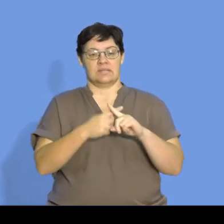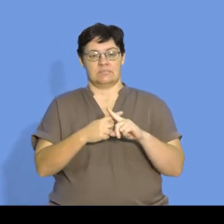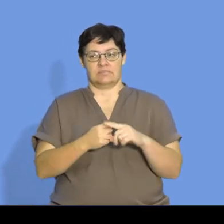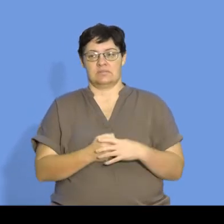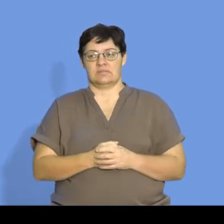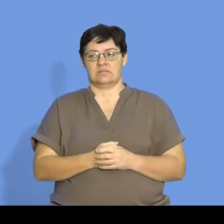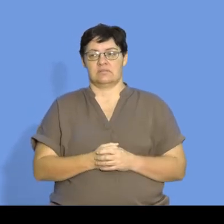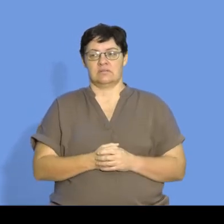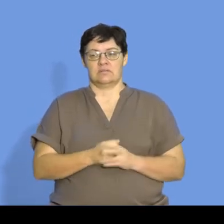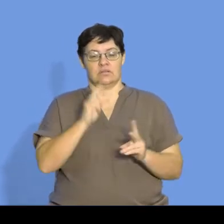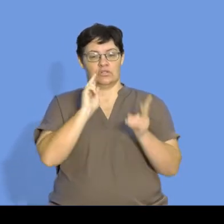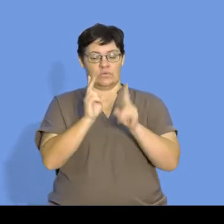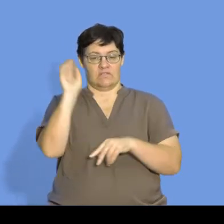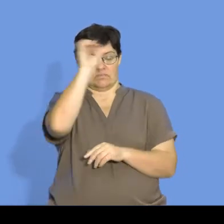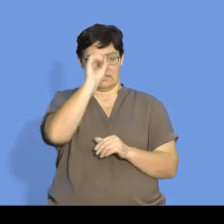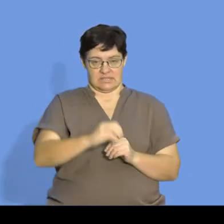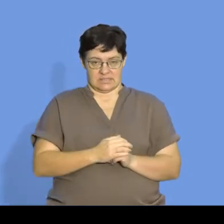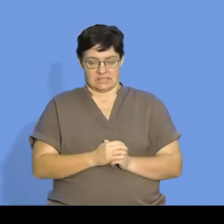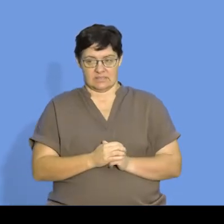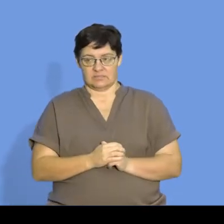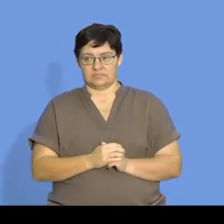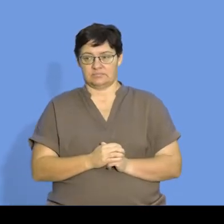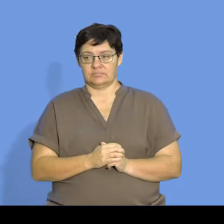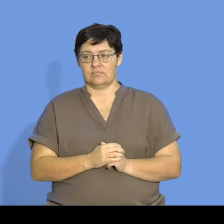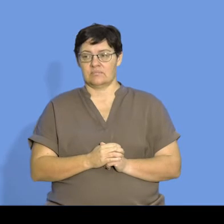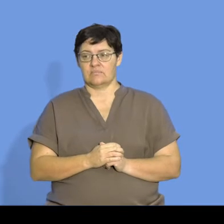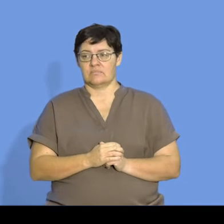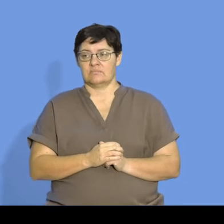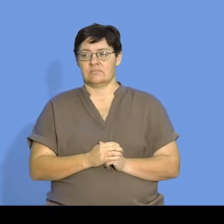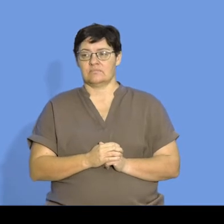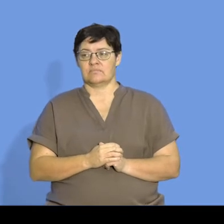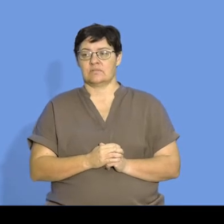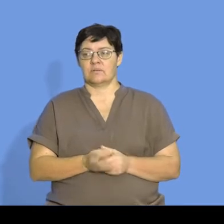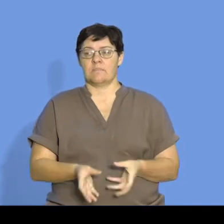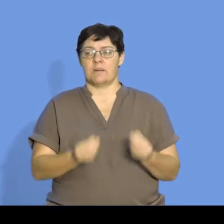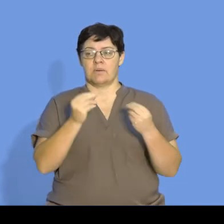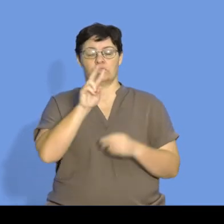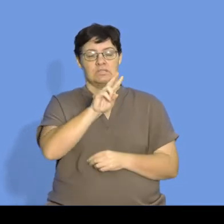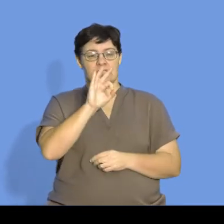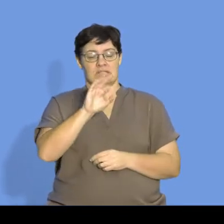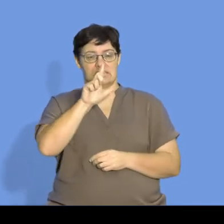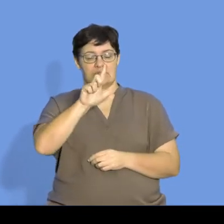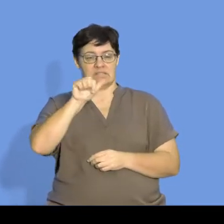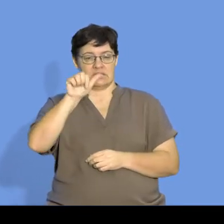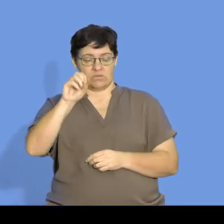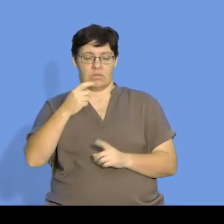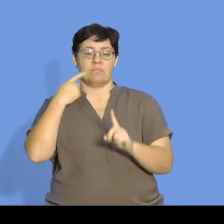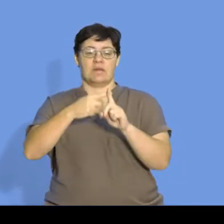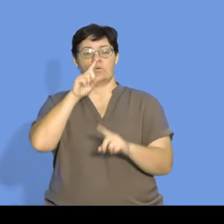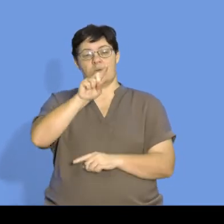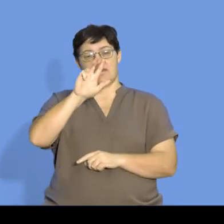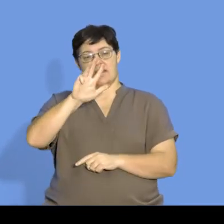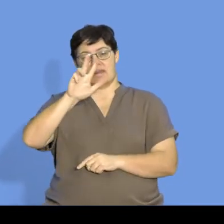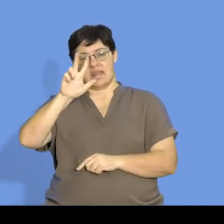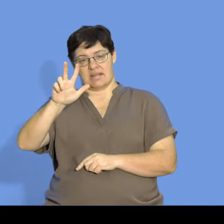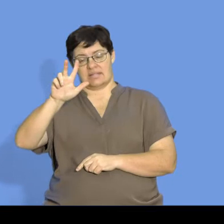Times the 12%, which is your increase amount, and you get a figure of that plus the